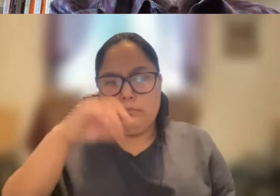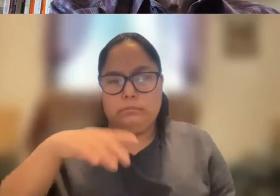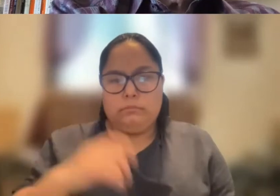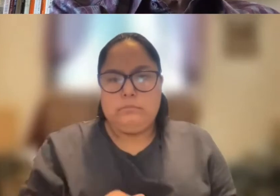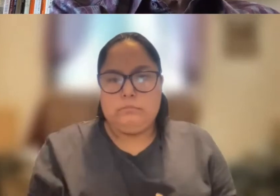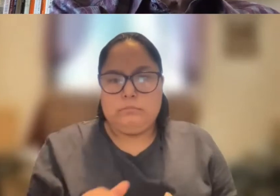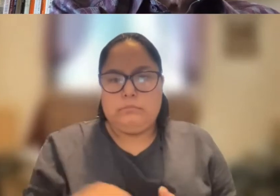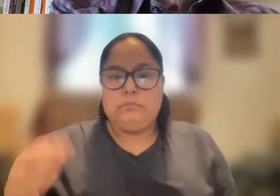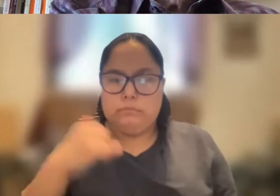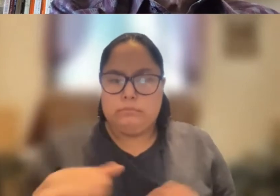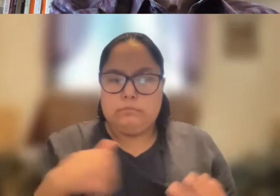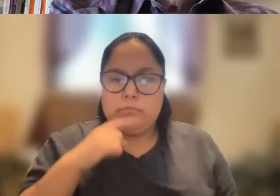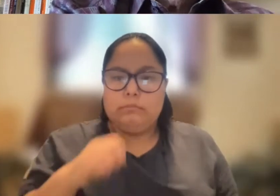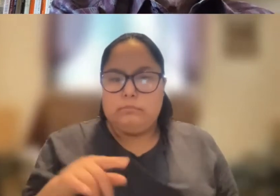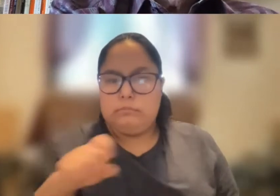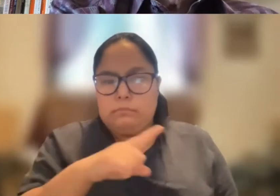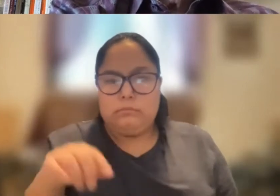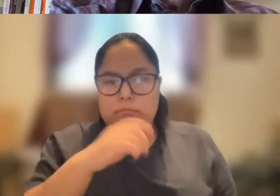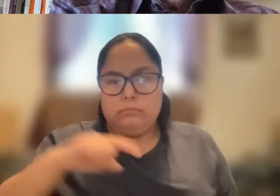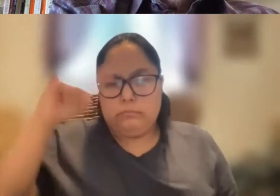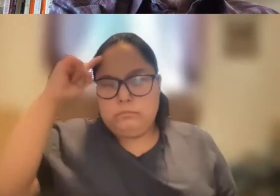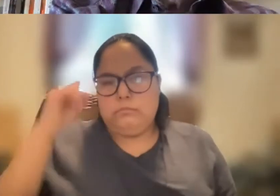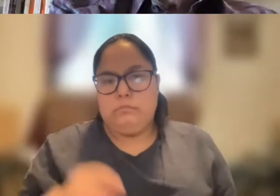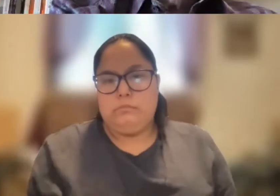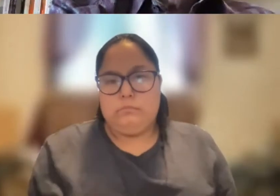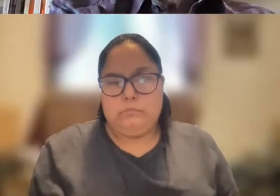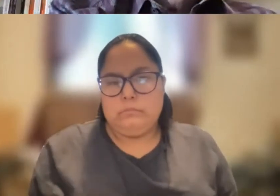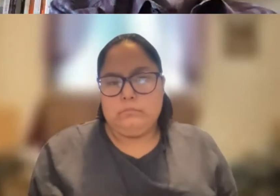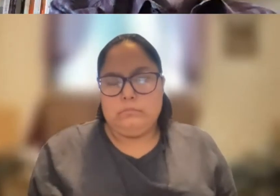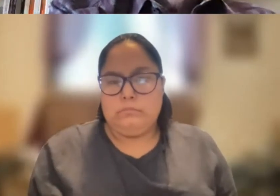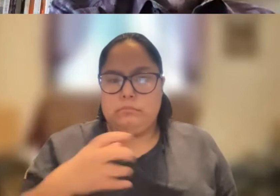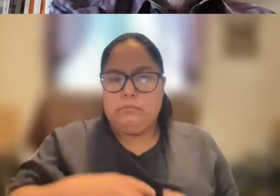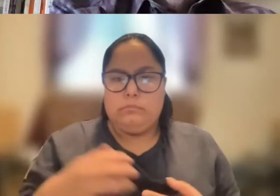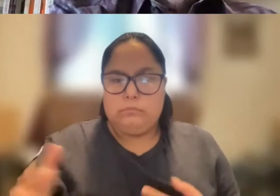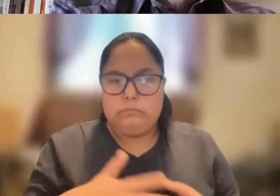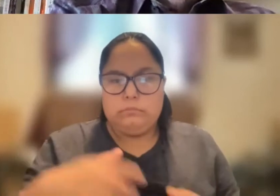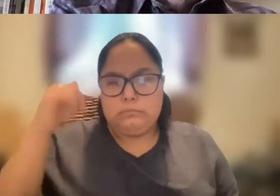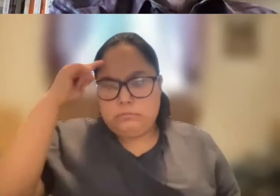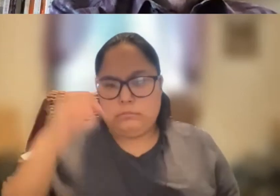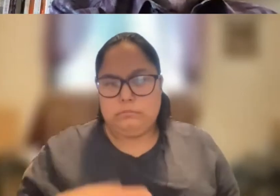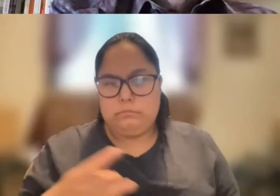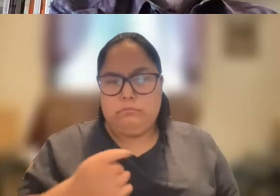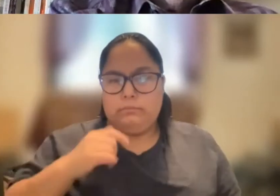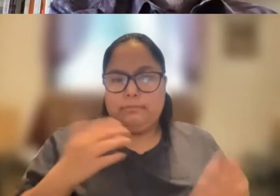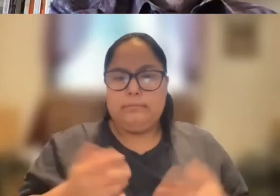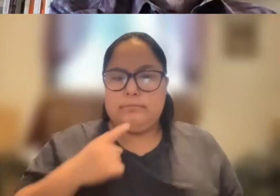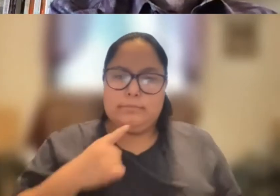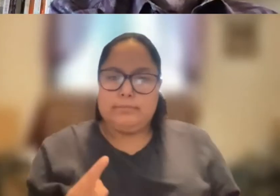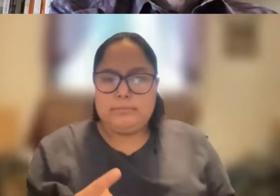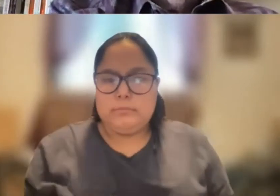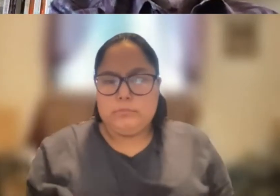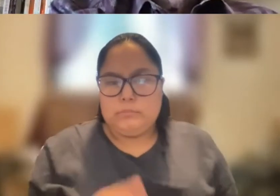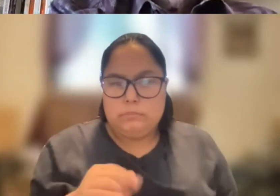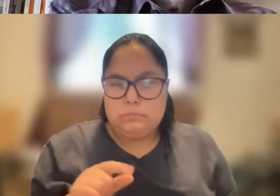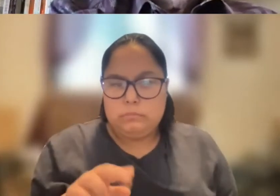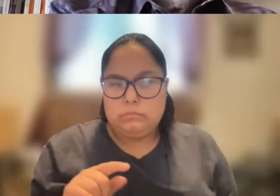for same-sex assaults and misconduct to be reported because, like I said, nobody wants to report